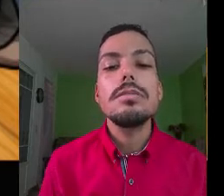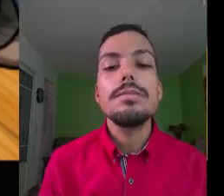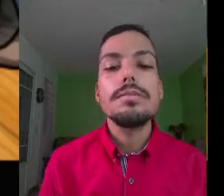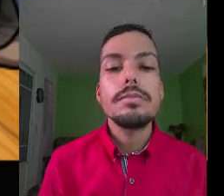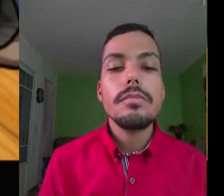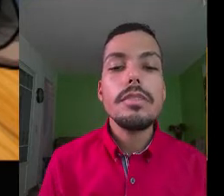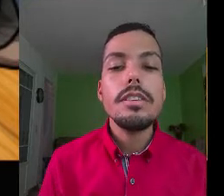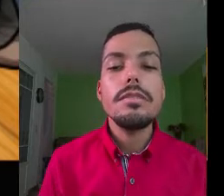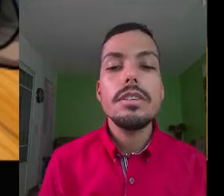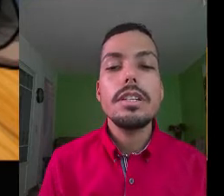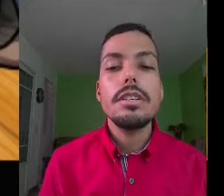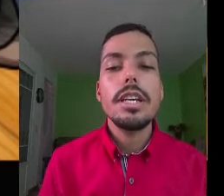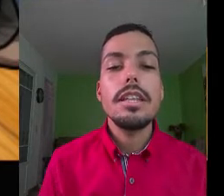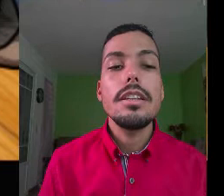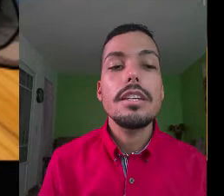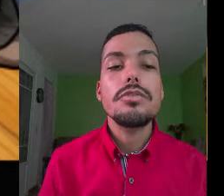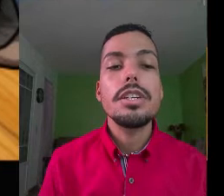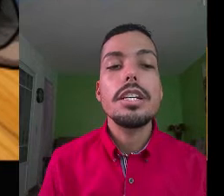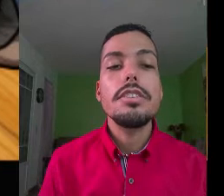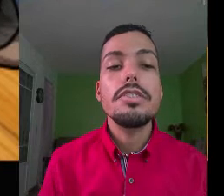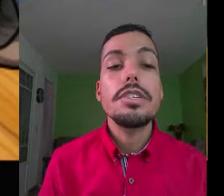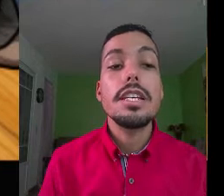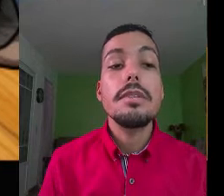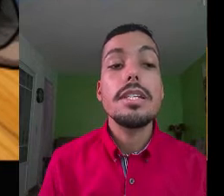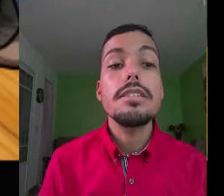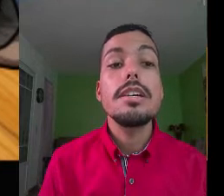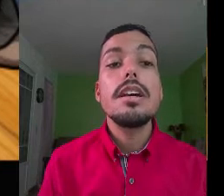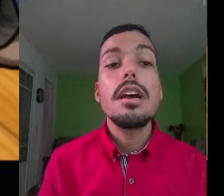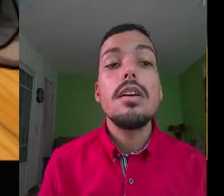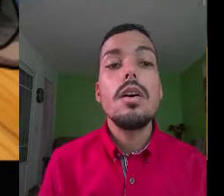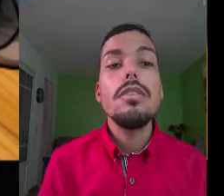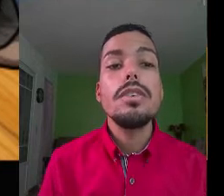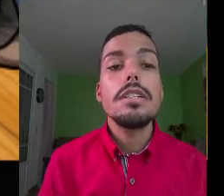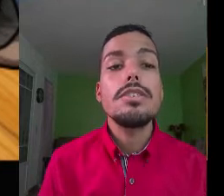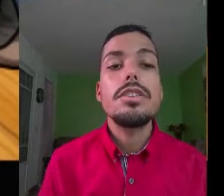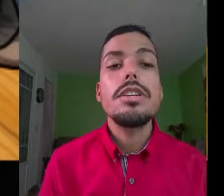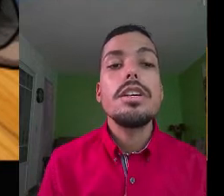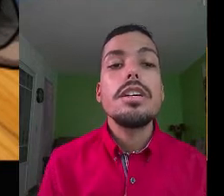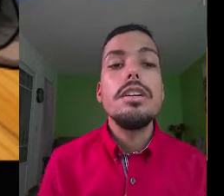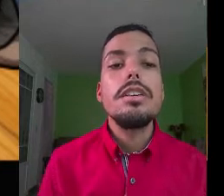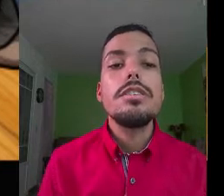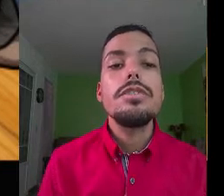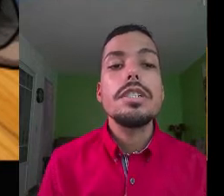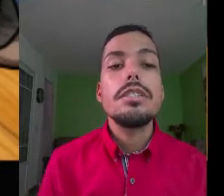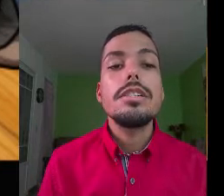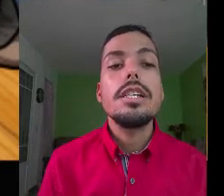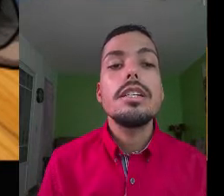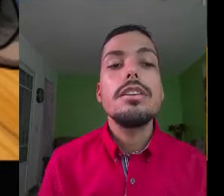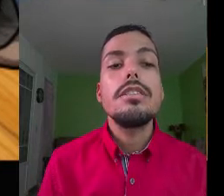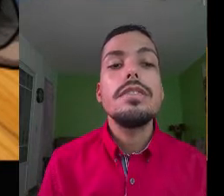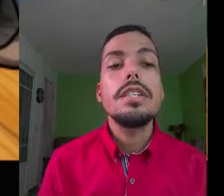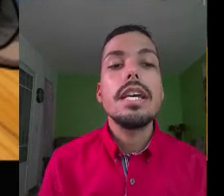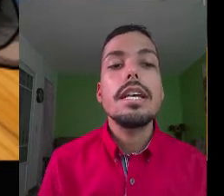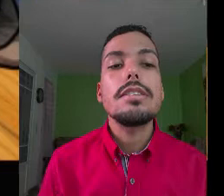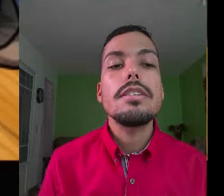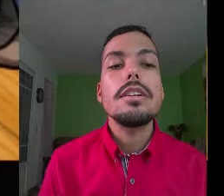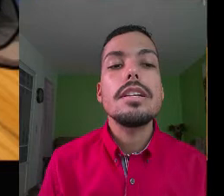j. Very good, okay? The next friend here, its name is goldfish, goldfish, and